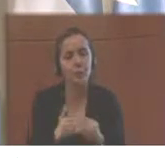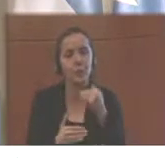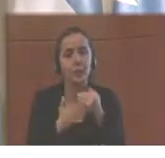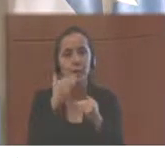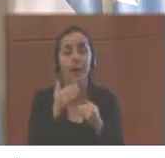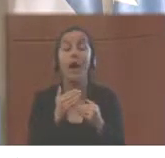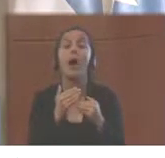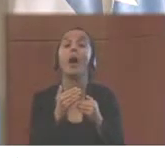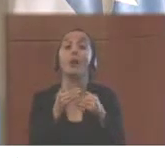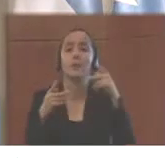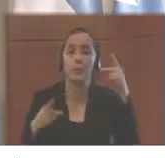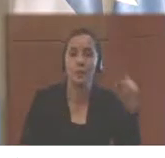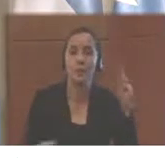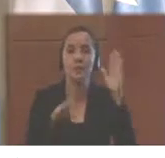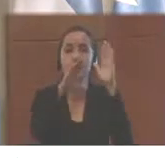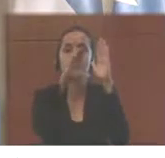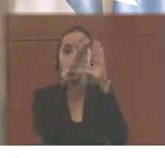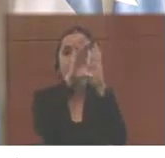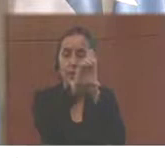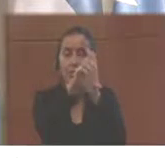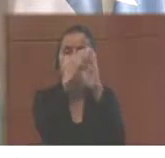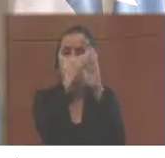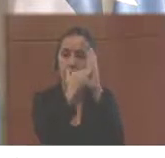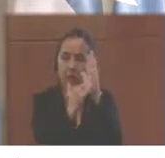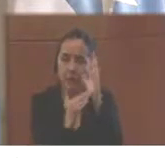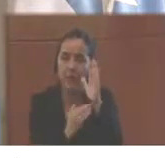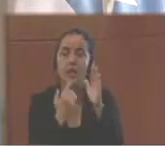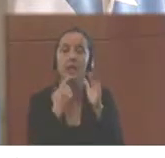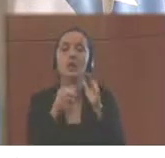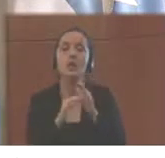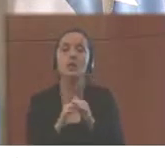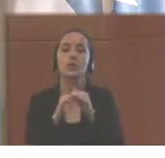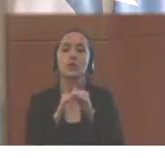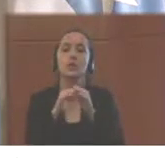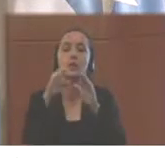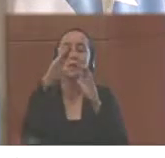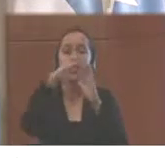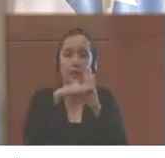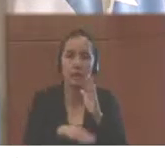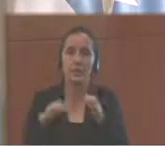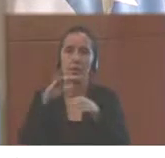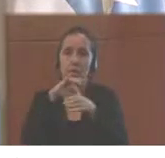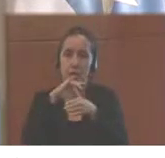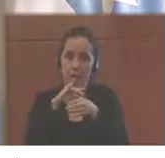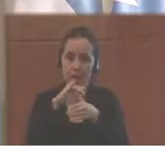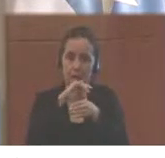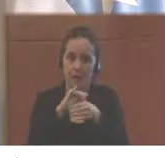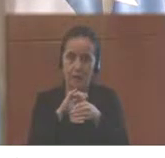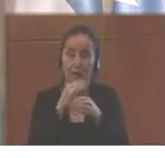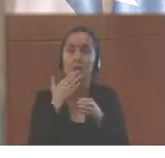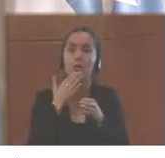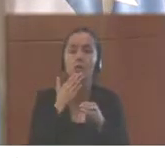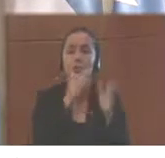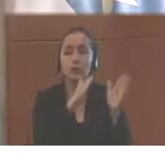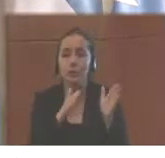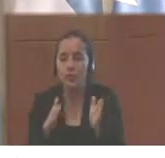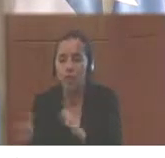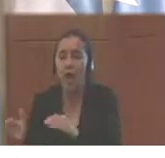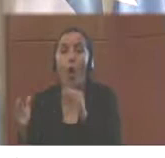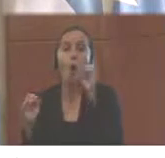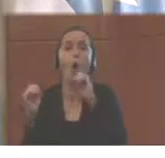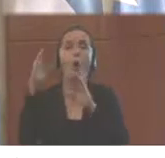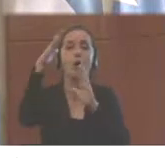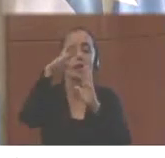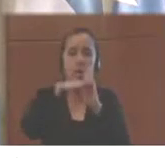and it is being progressively implemented. And we're talking about the national policies for risk reduction